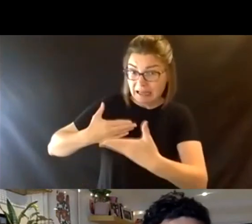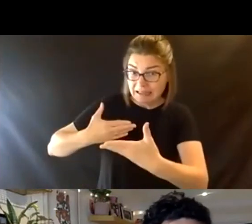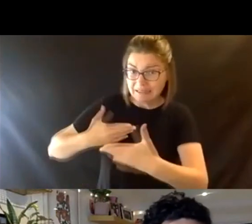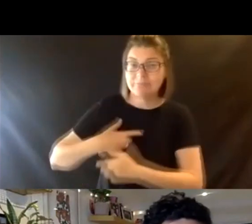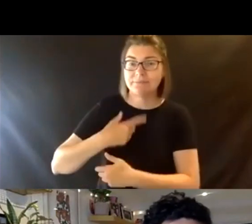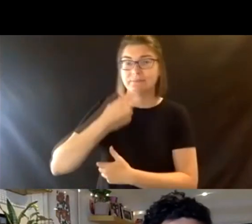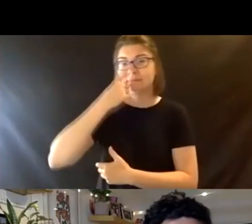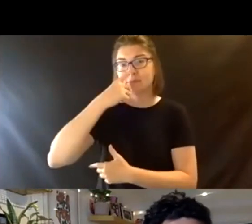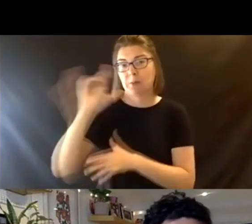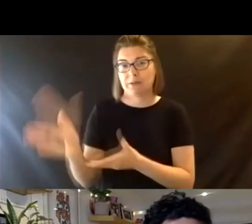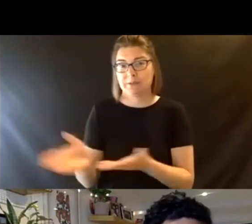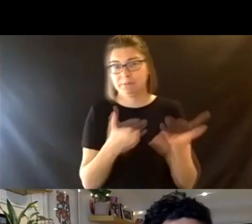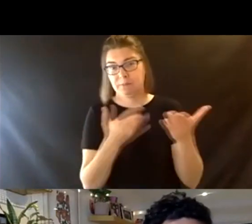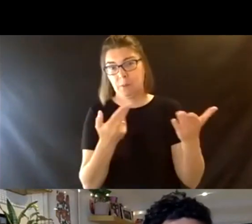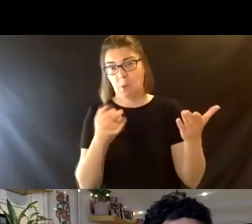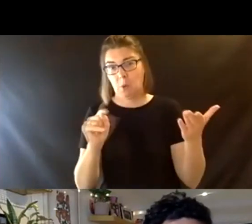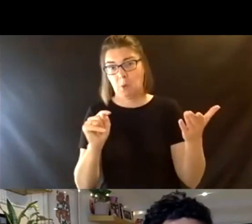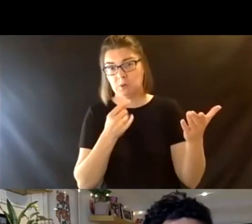moments.